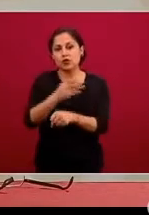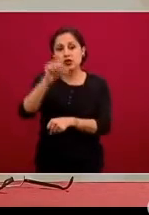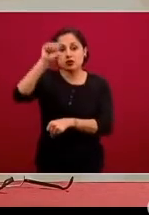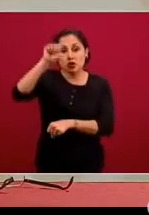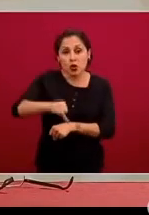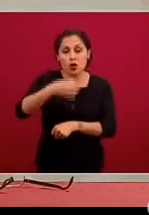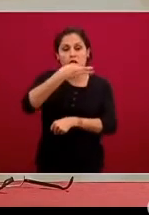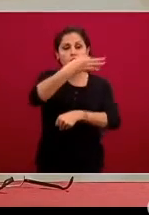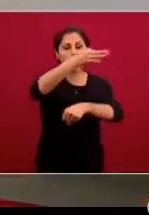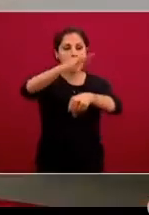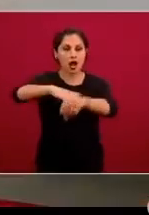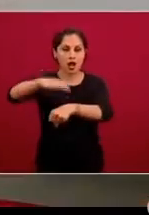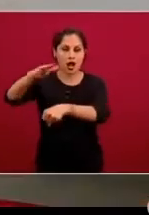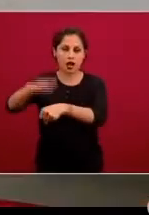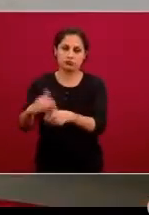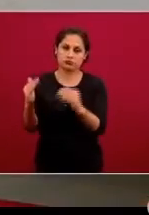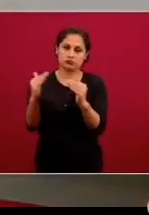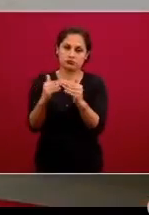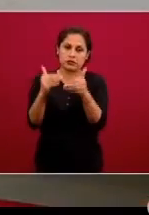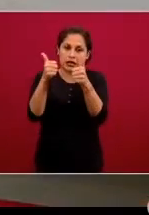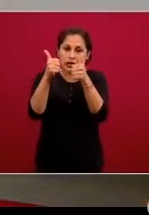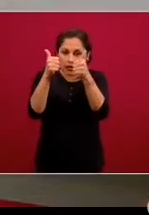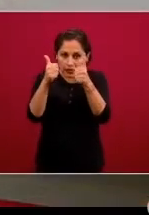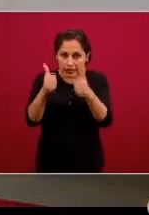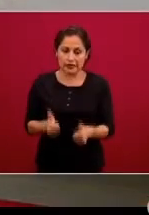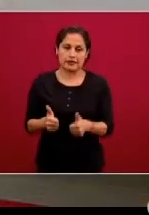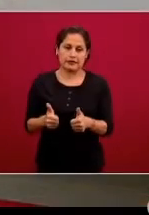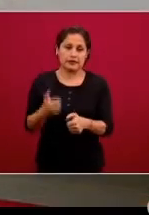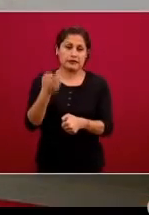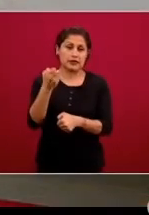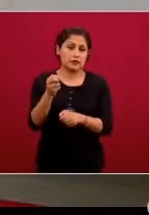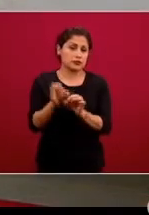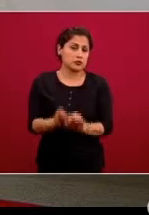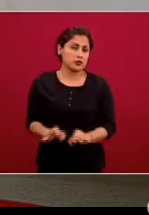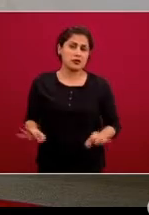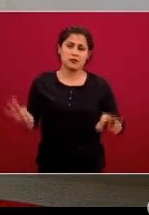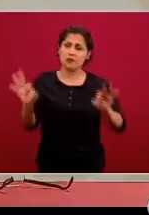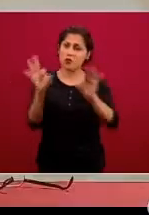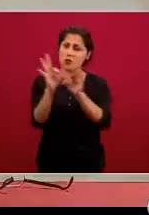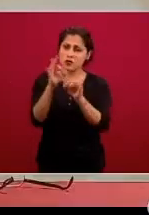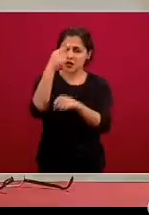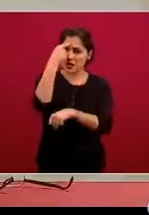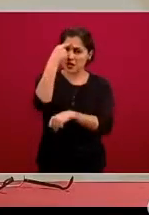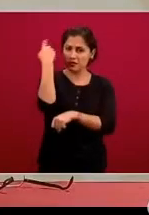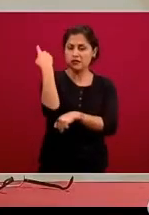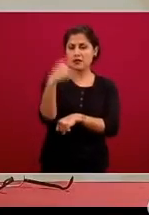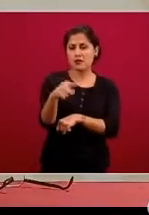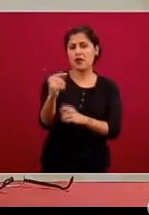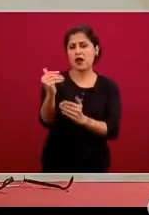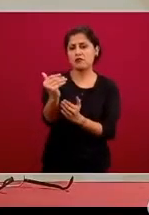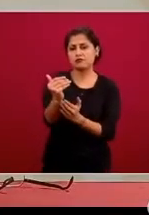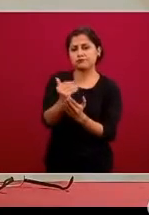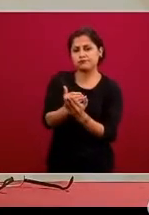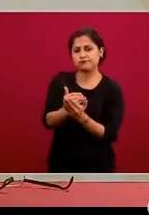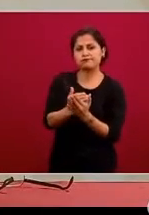We'll say it again today. Stay at home. Stay at home. This